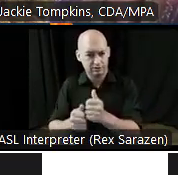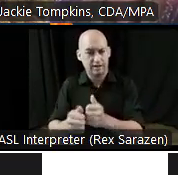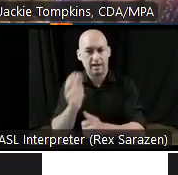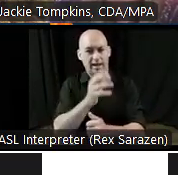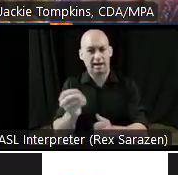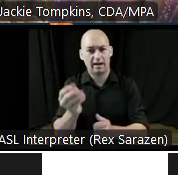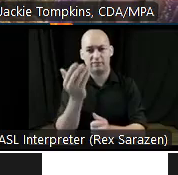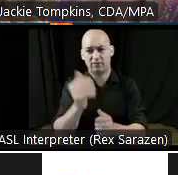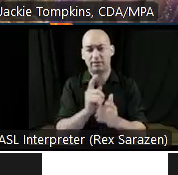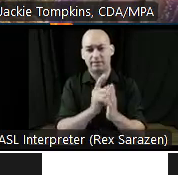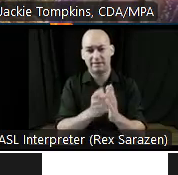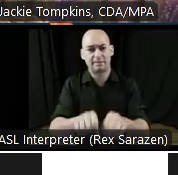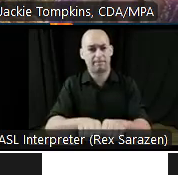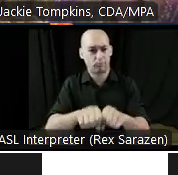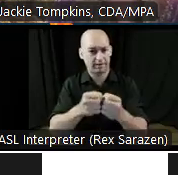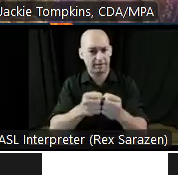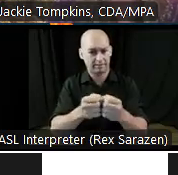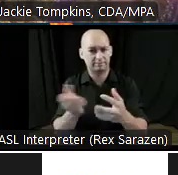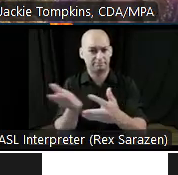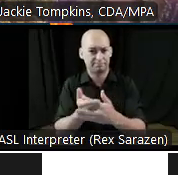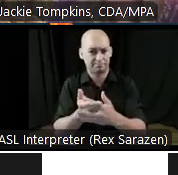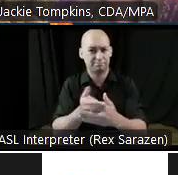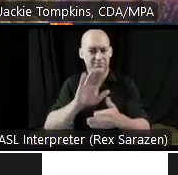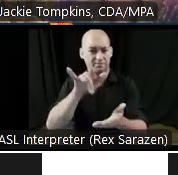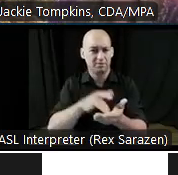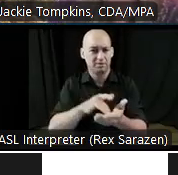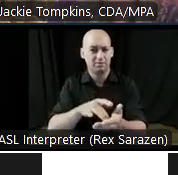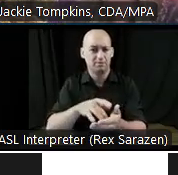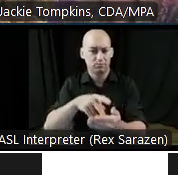15-minute break built into today's program. Next slide.